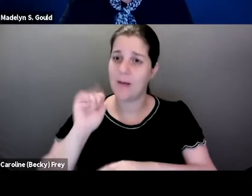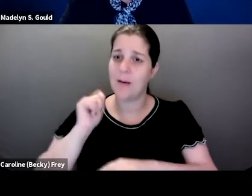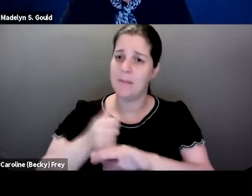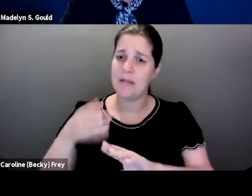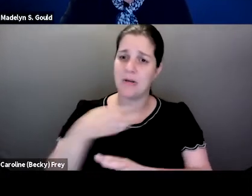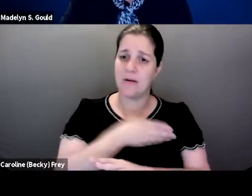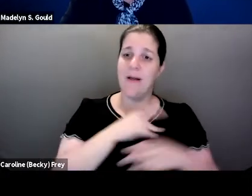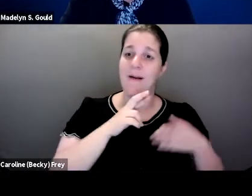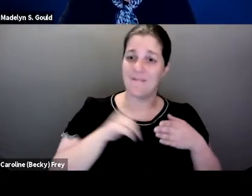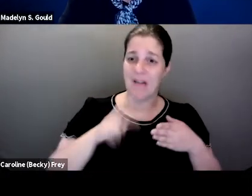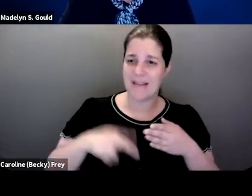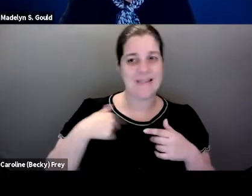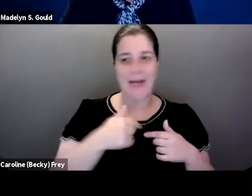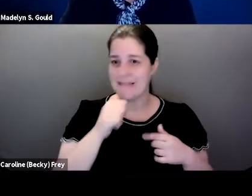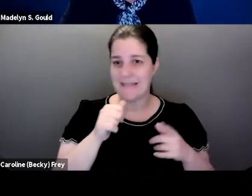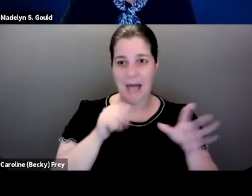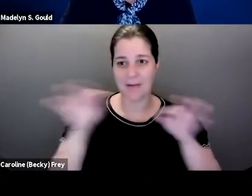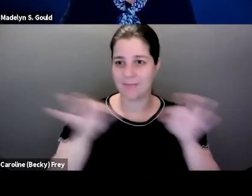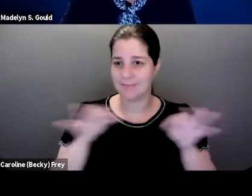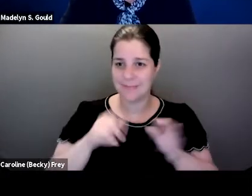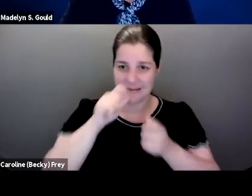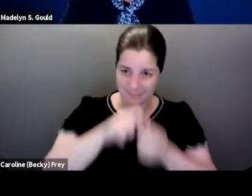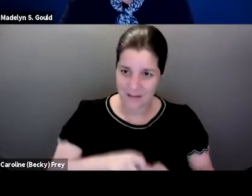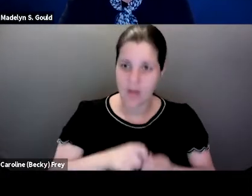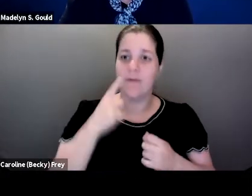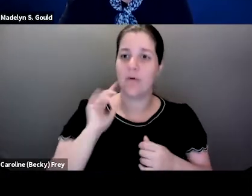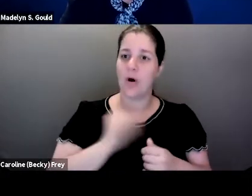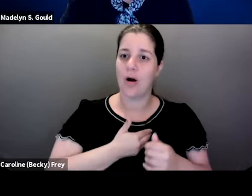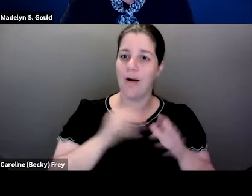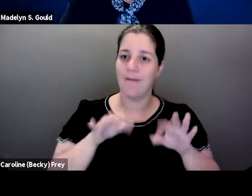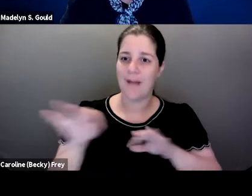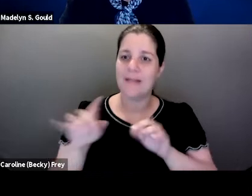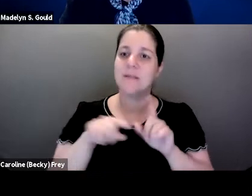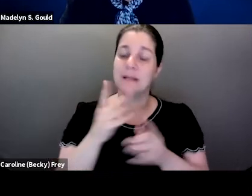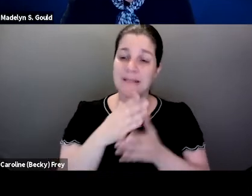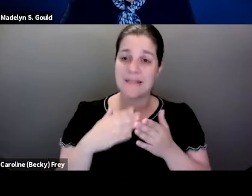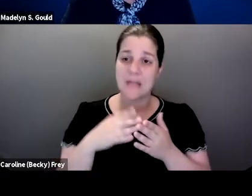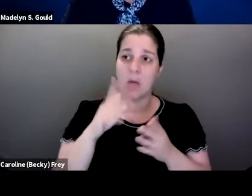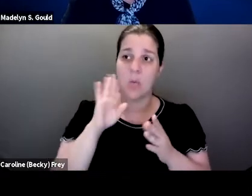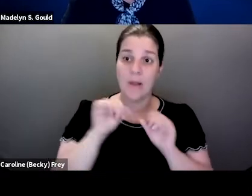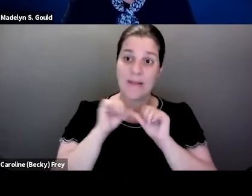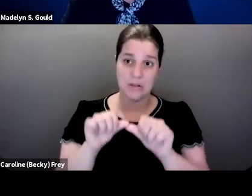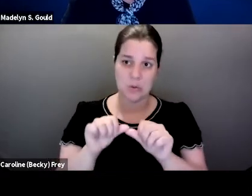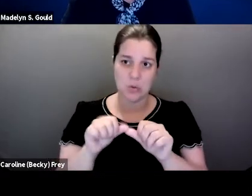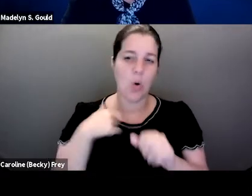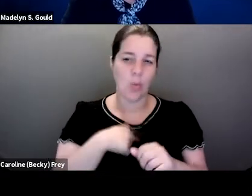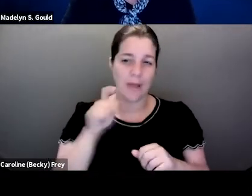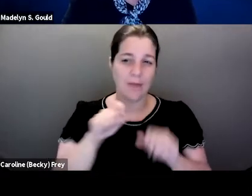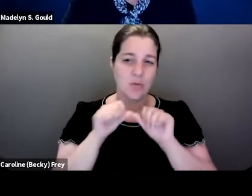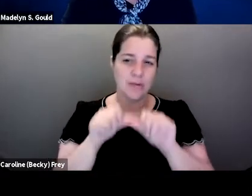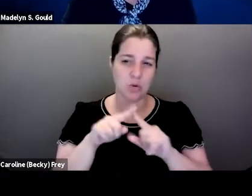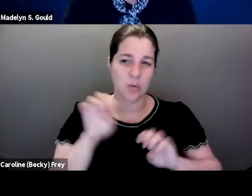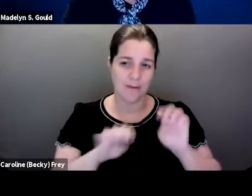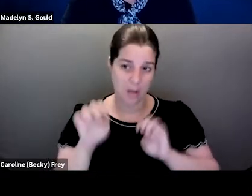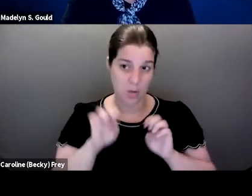every nitty-gritty detail today with regard to our findings, but some of the things that we will have to continue to evaluate